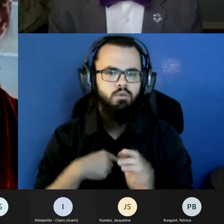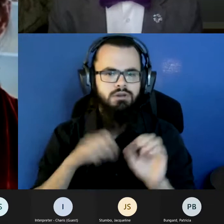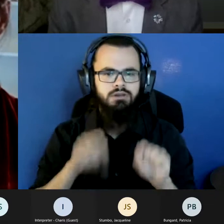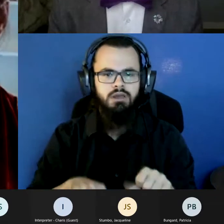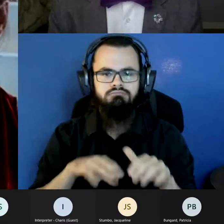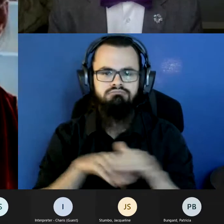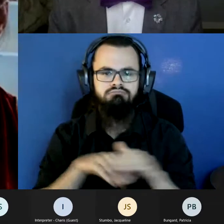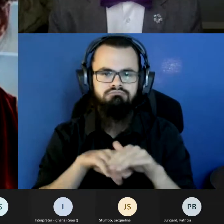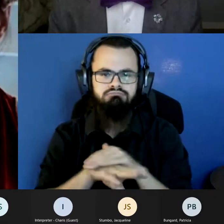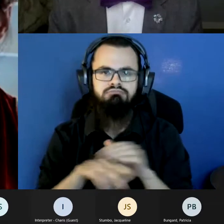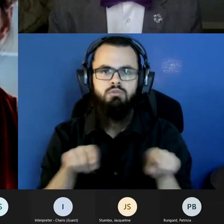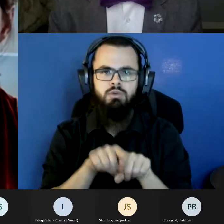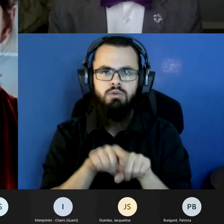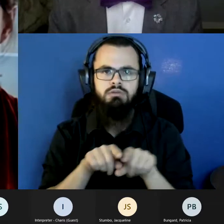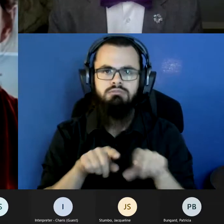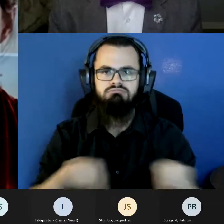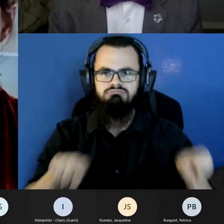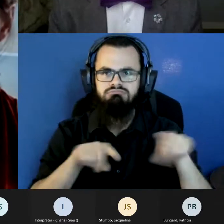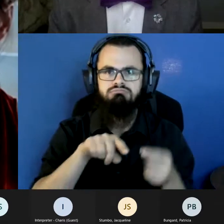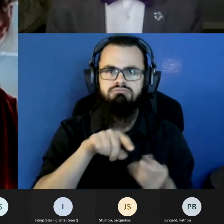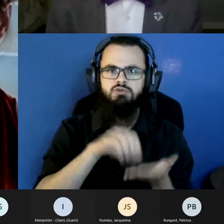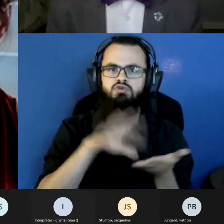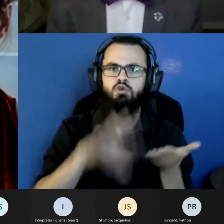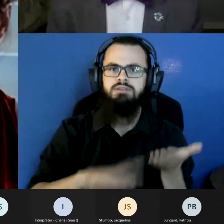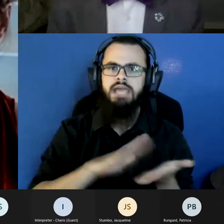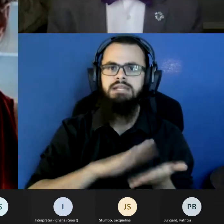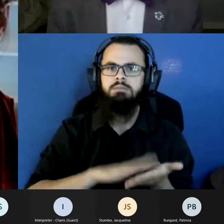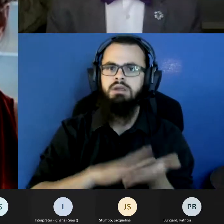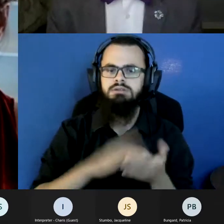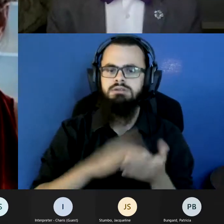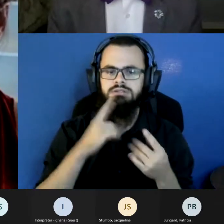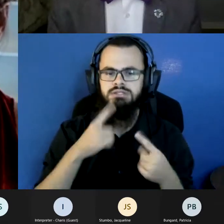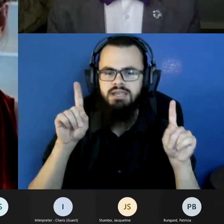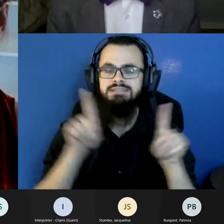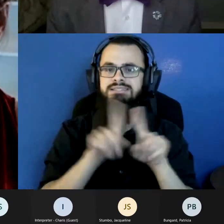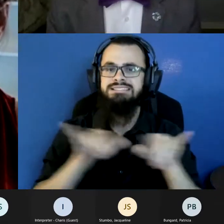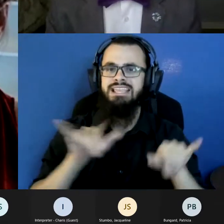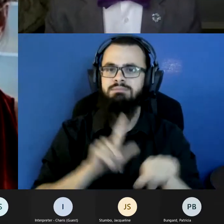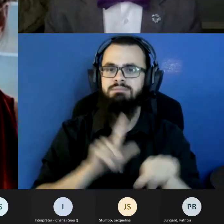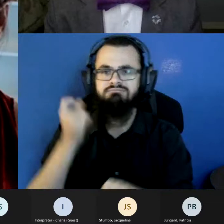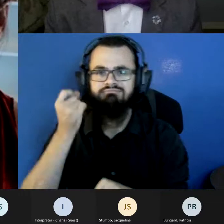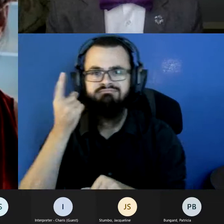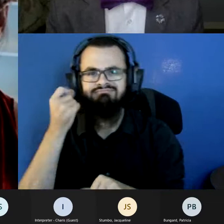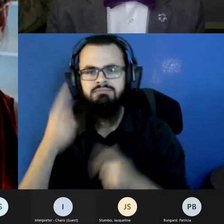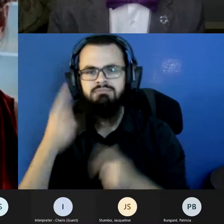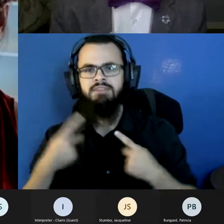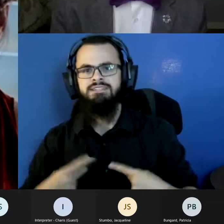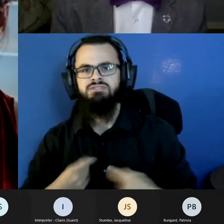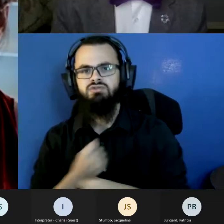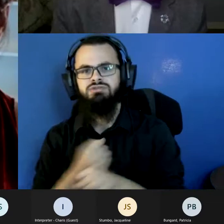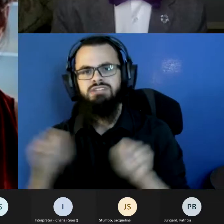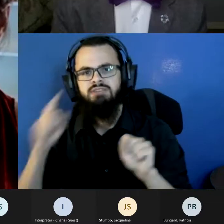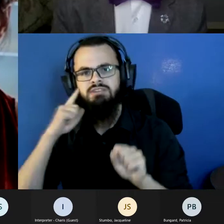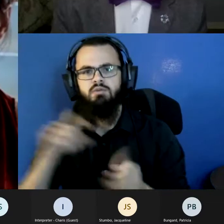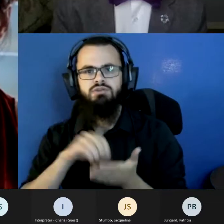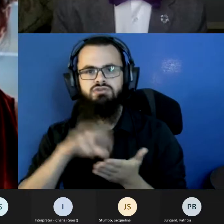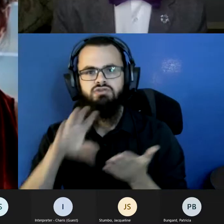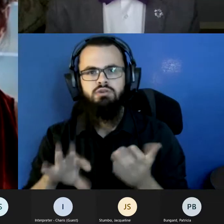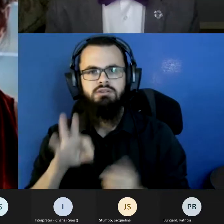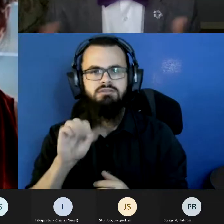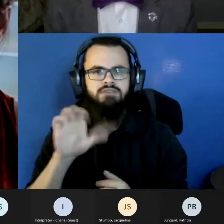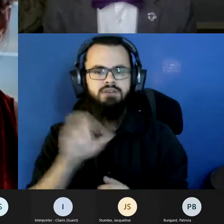their continued academic success, while also ensuring the physical safety of students, faculty, and staff while they're quarantining or